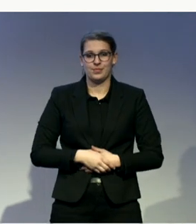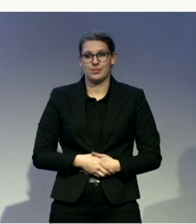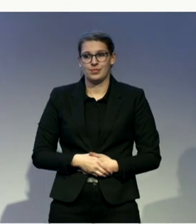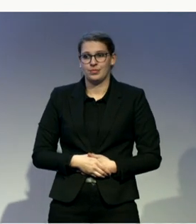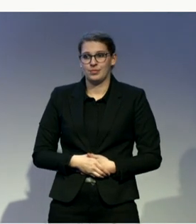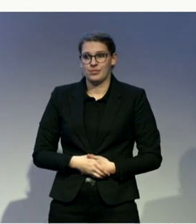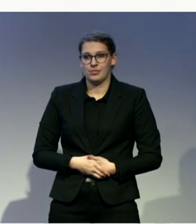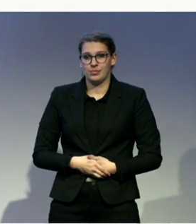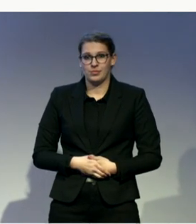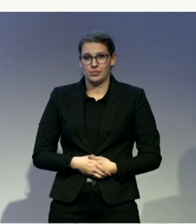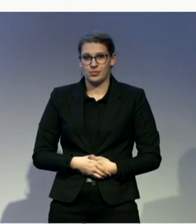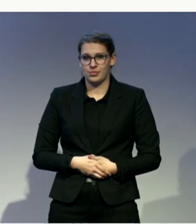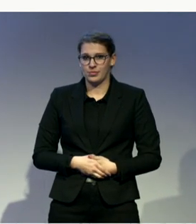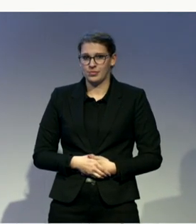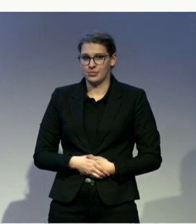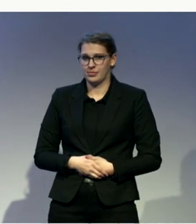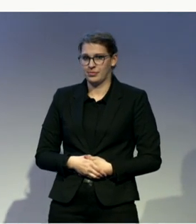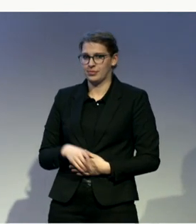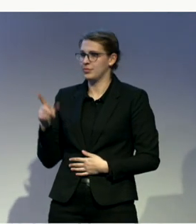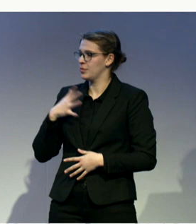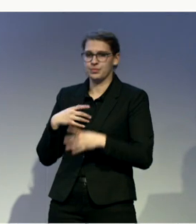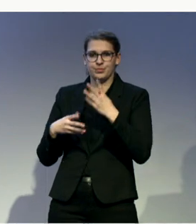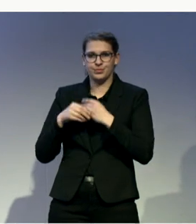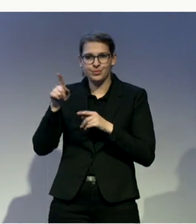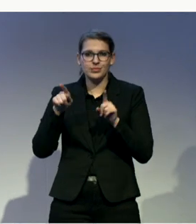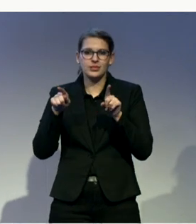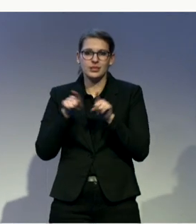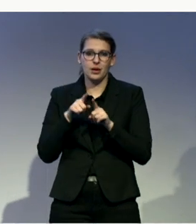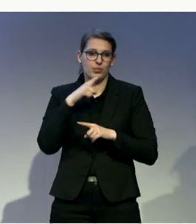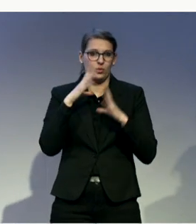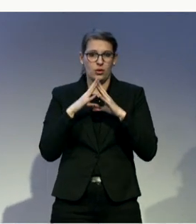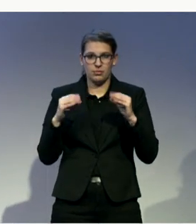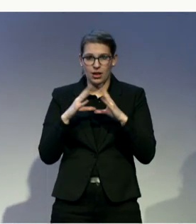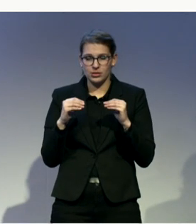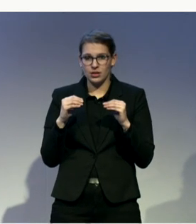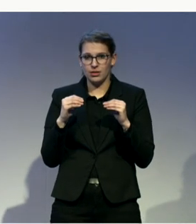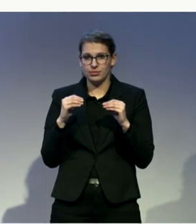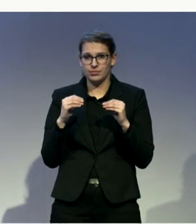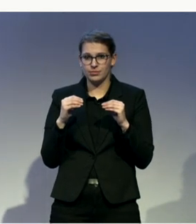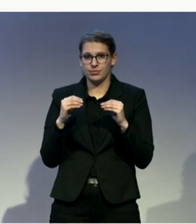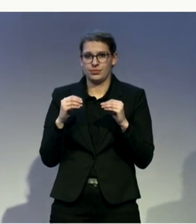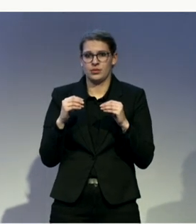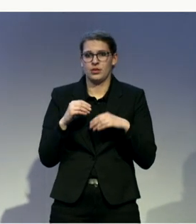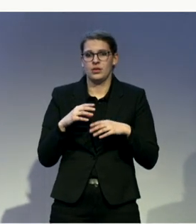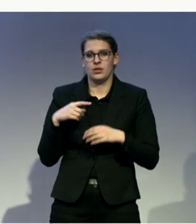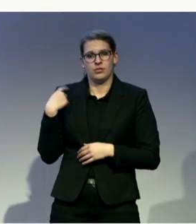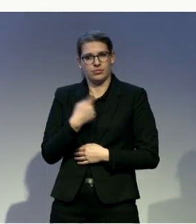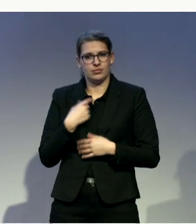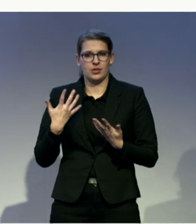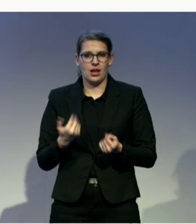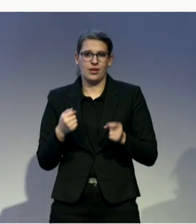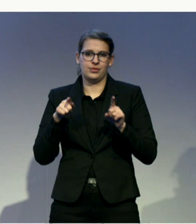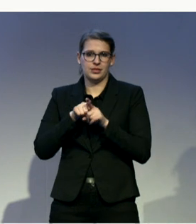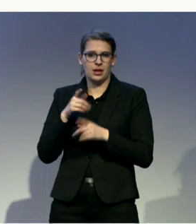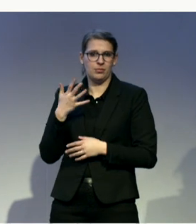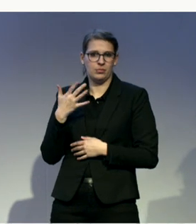Some words about what's happened in Romania. We are a licensed social service provider. That means